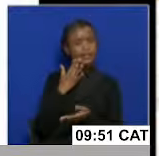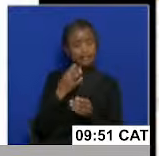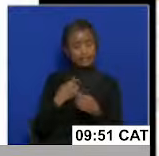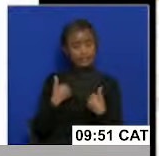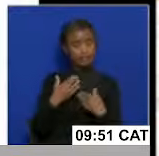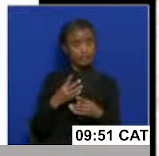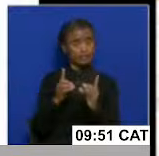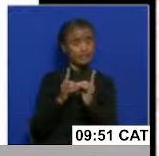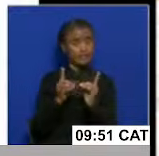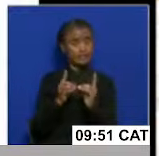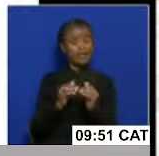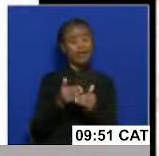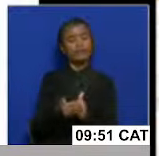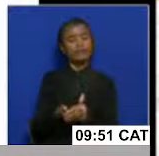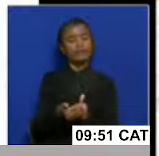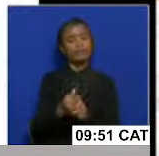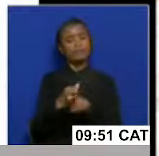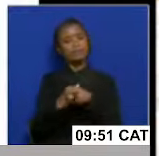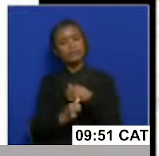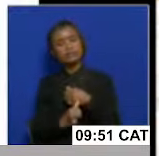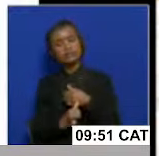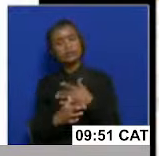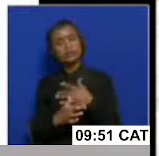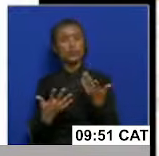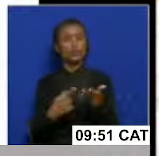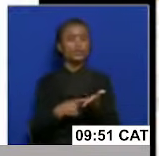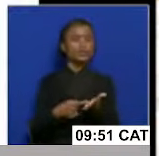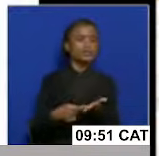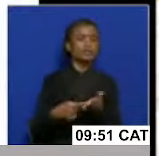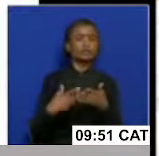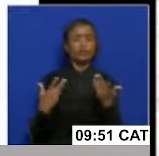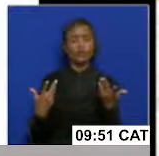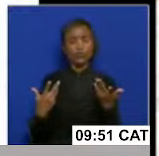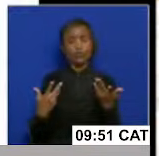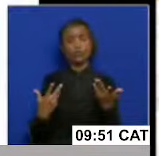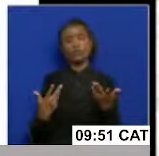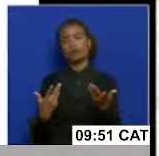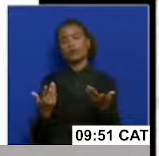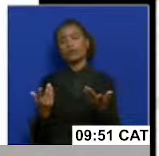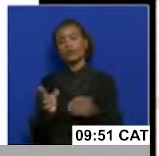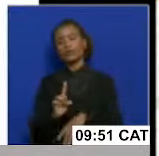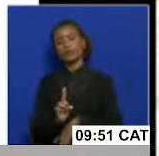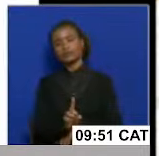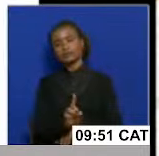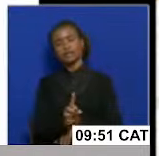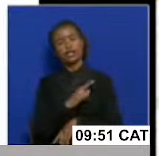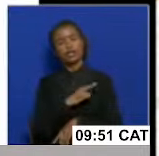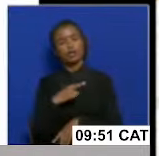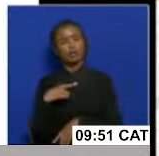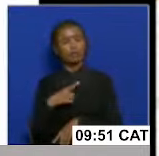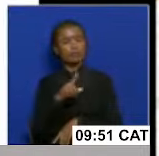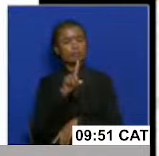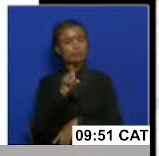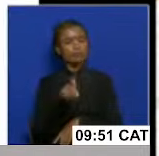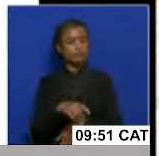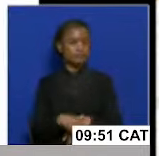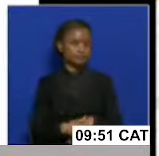Was it immediately, Maybe a few weeks later? months How long? I think 2 months